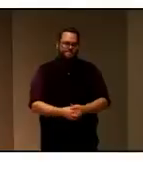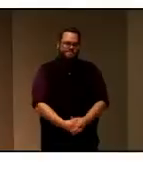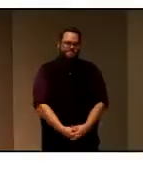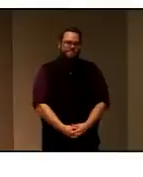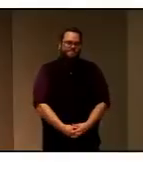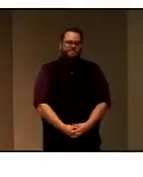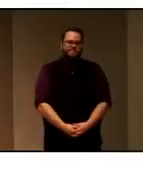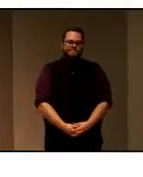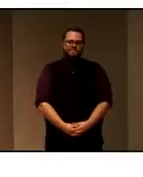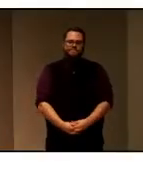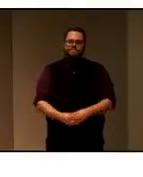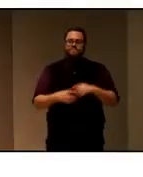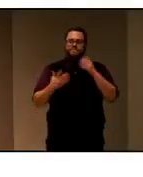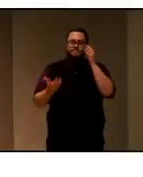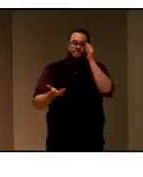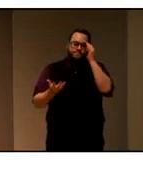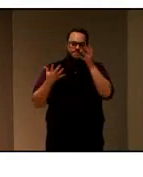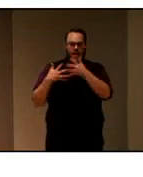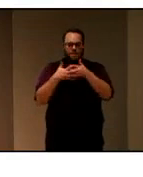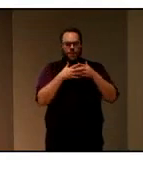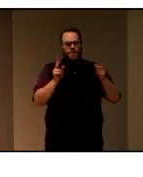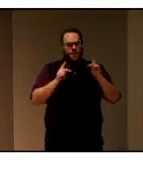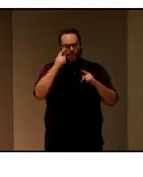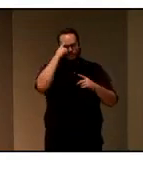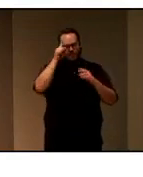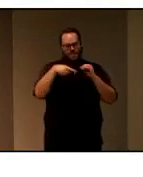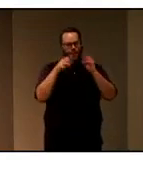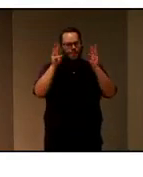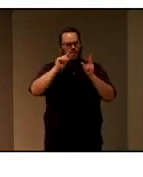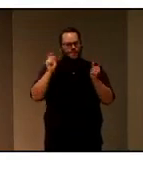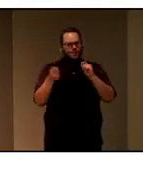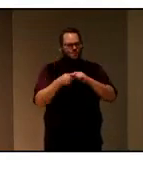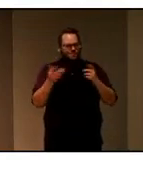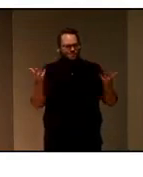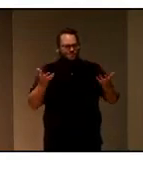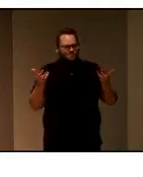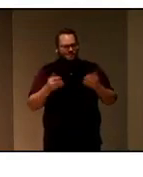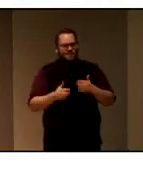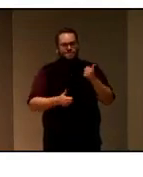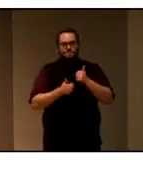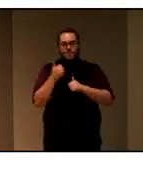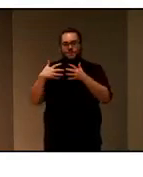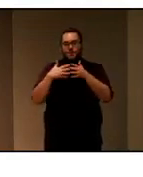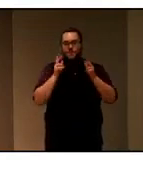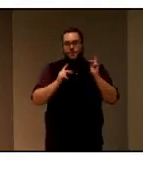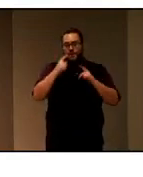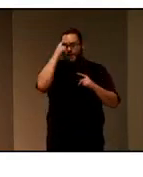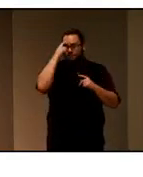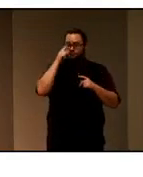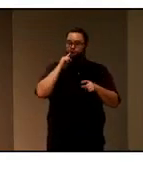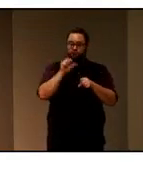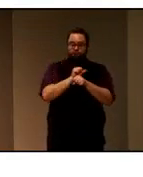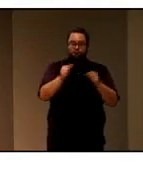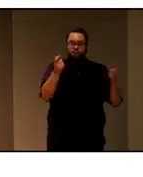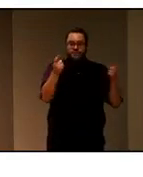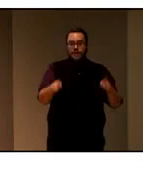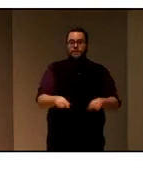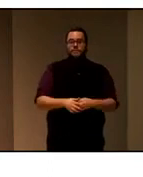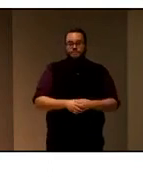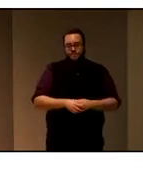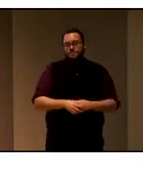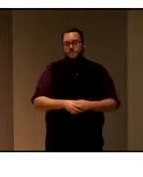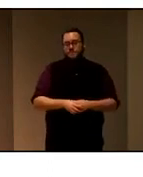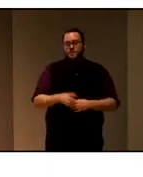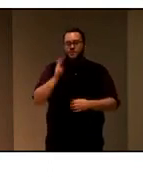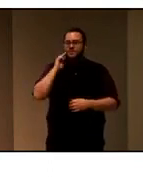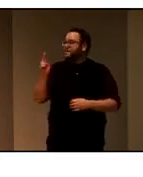So what do Americans think about climate change? So most Americans think climate change is happening. You'll